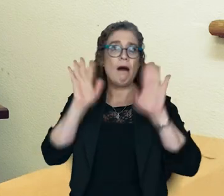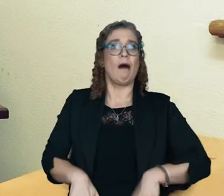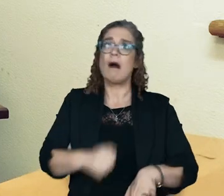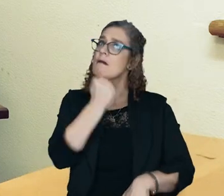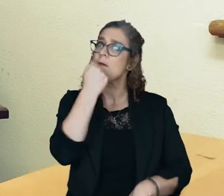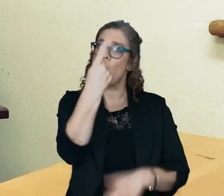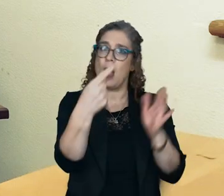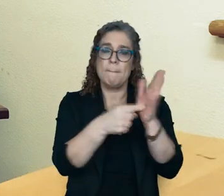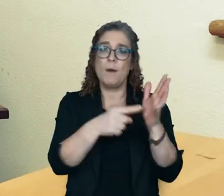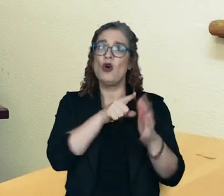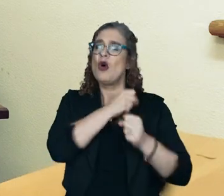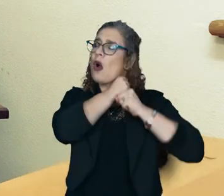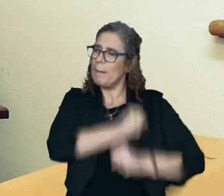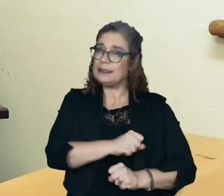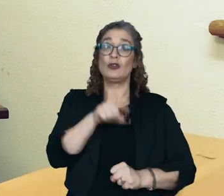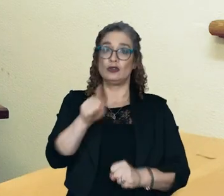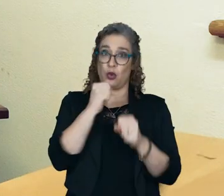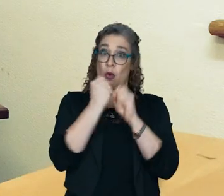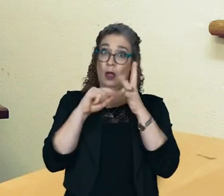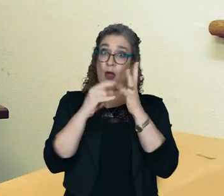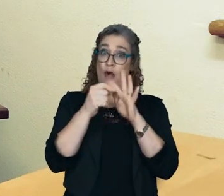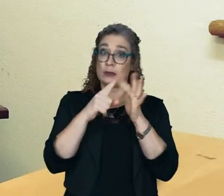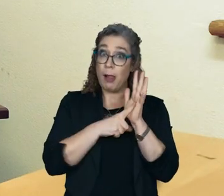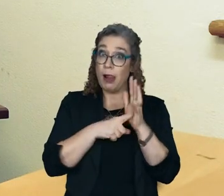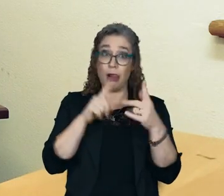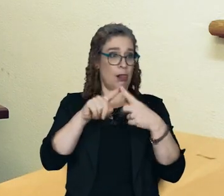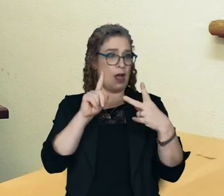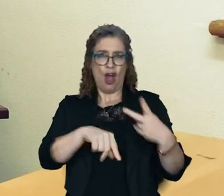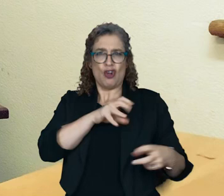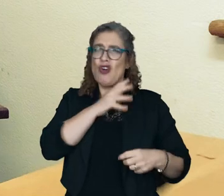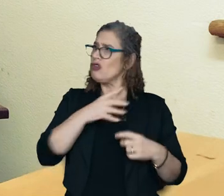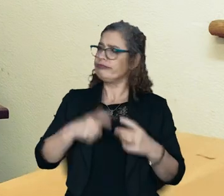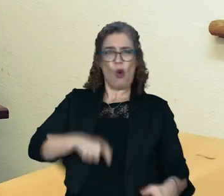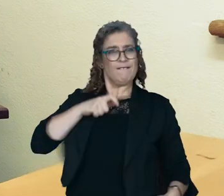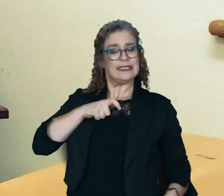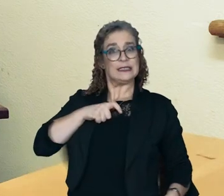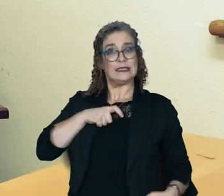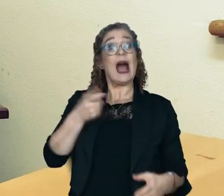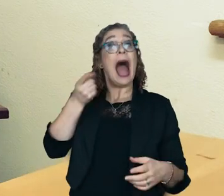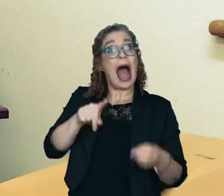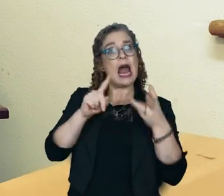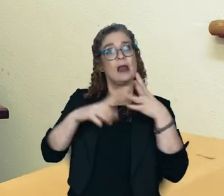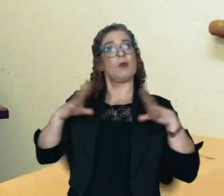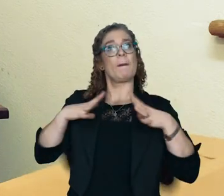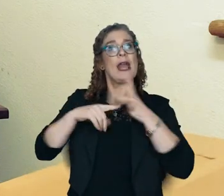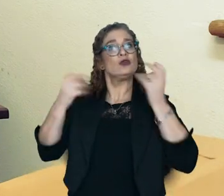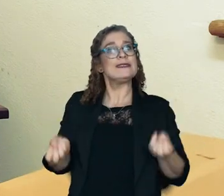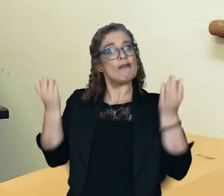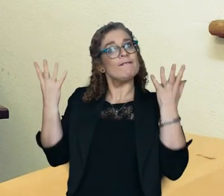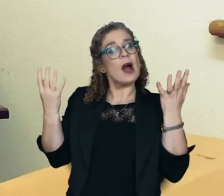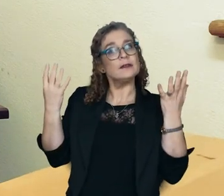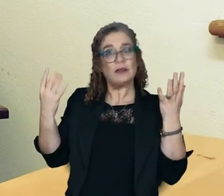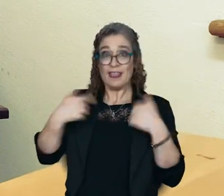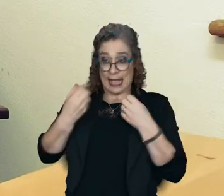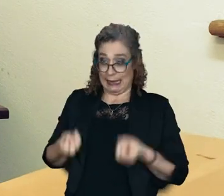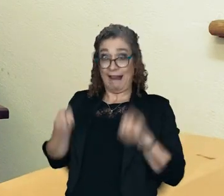gospel and being confident in the gospel, but also sacrifice as well. They and their family have given up much to plant churches